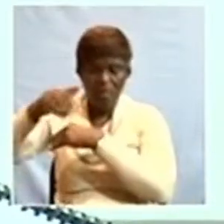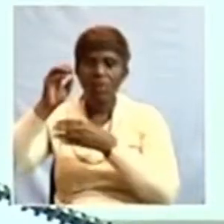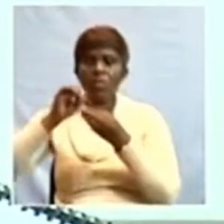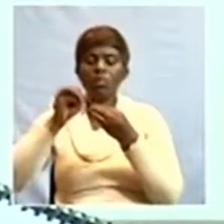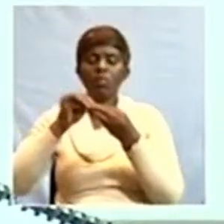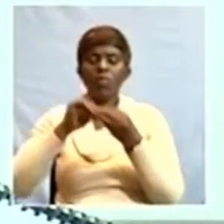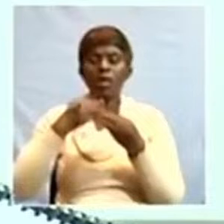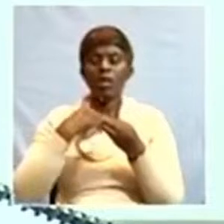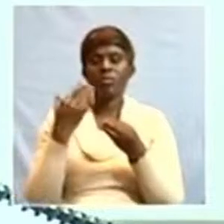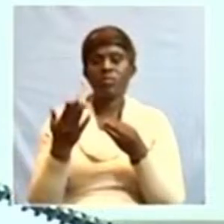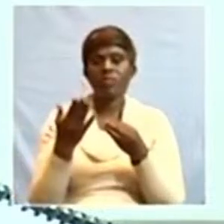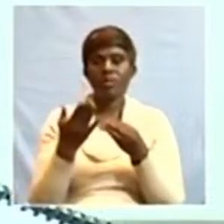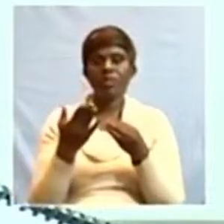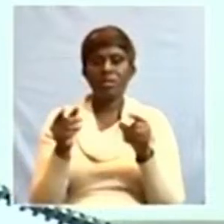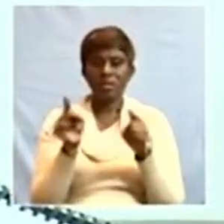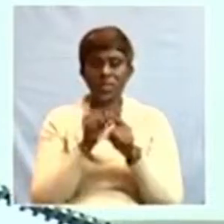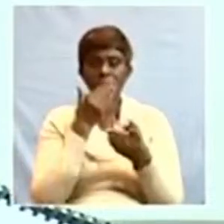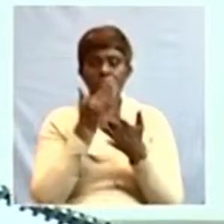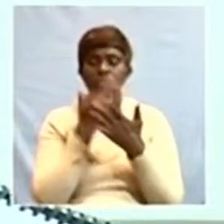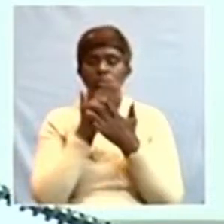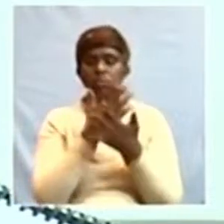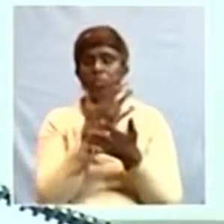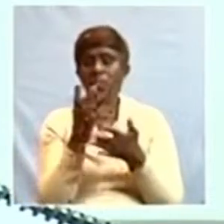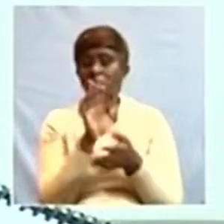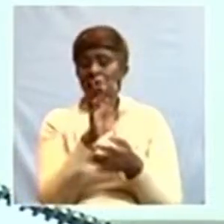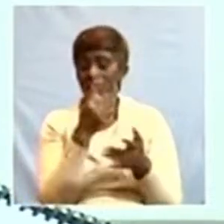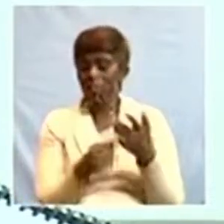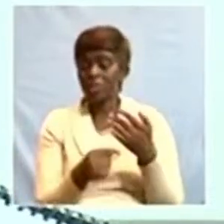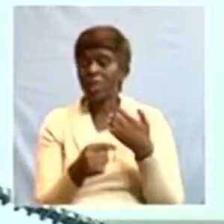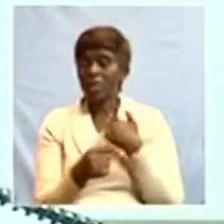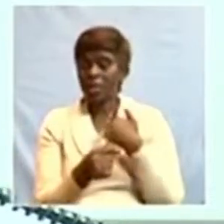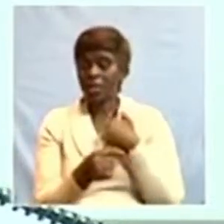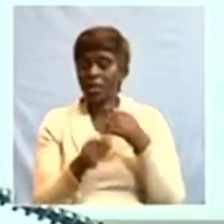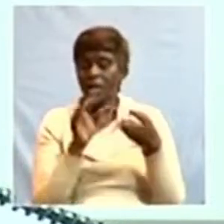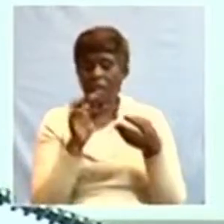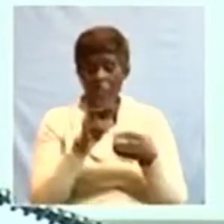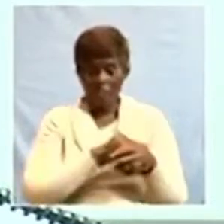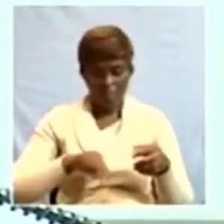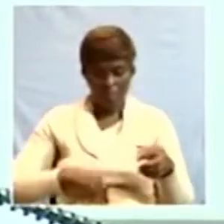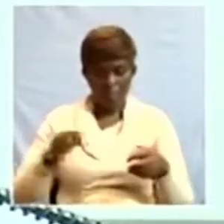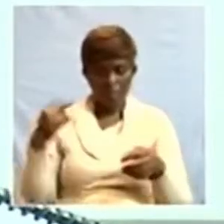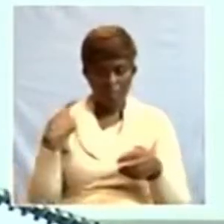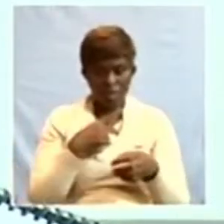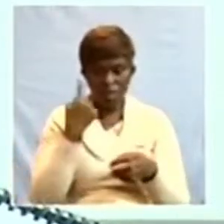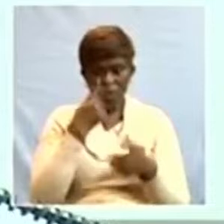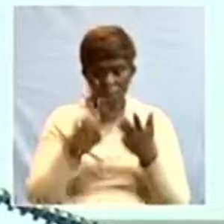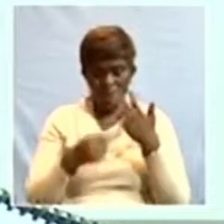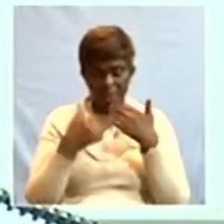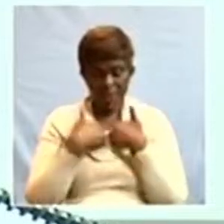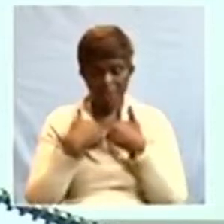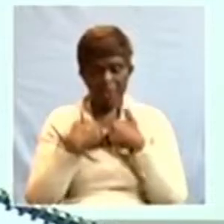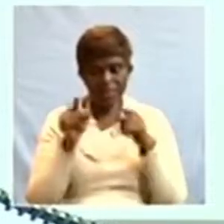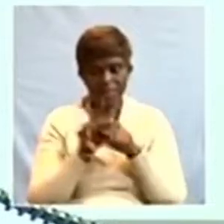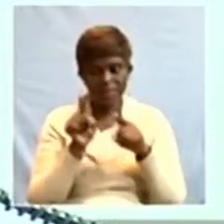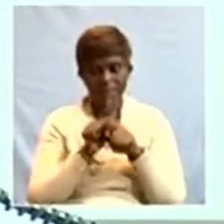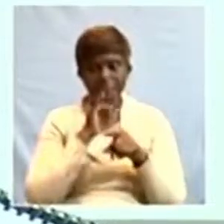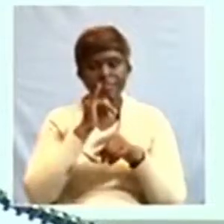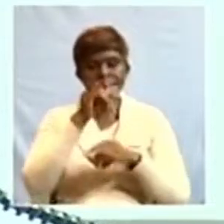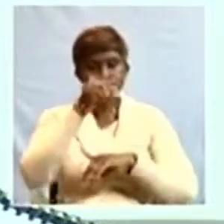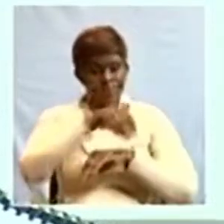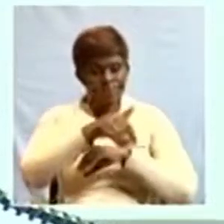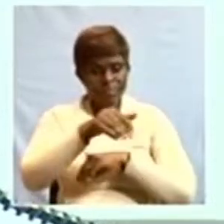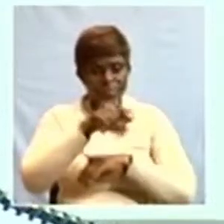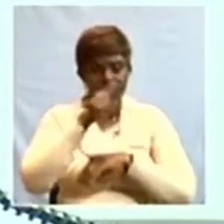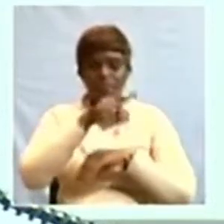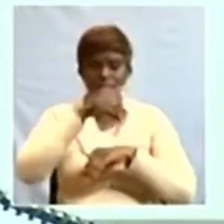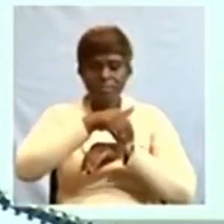The good thing is there are members of parliament who've actually had a look at the registers. It's actually a